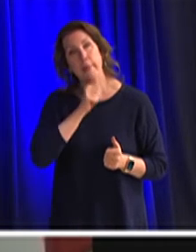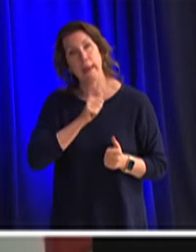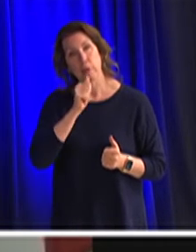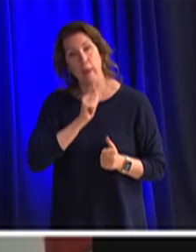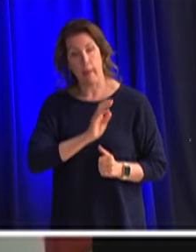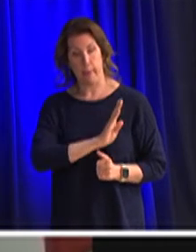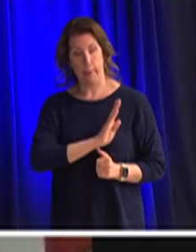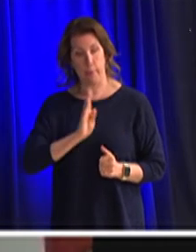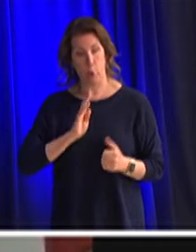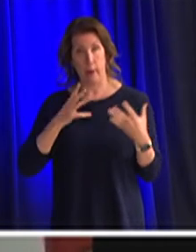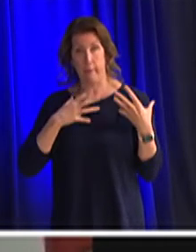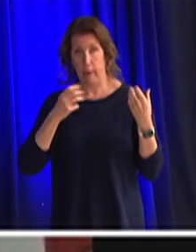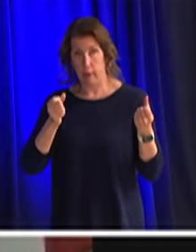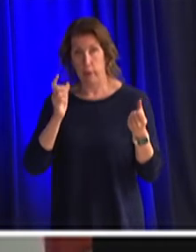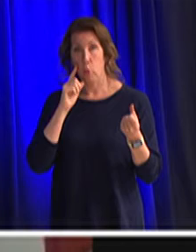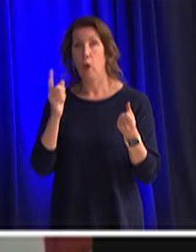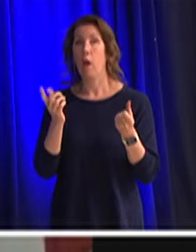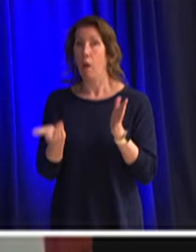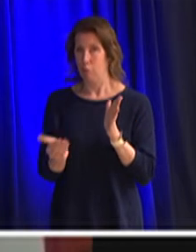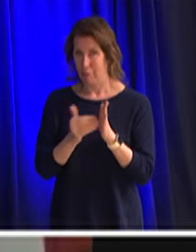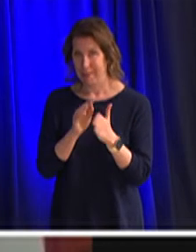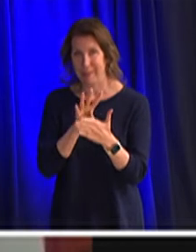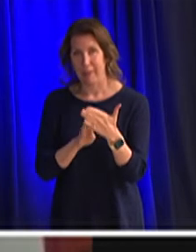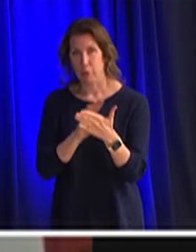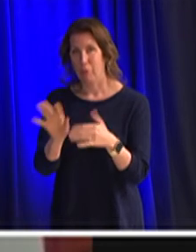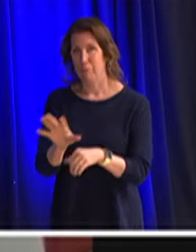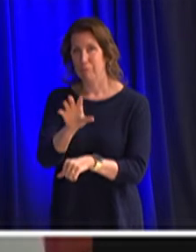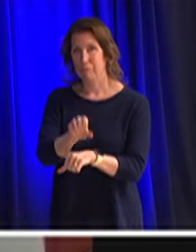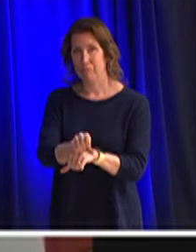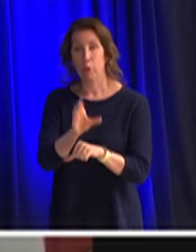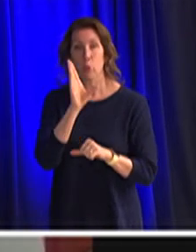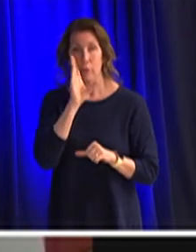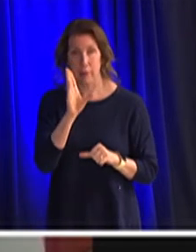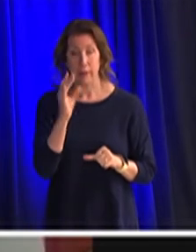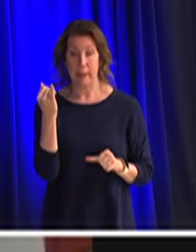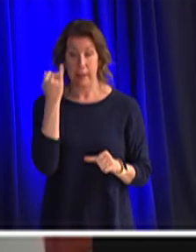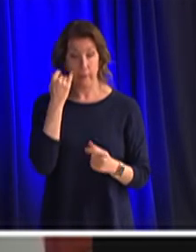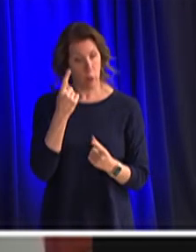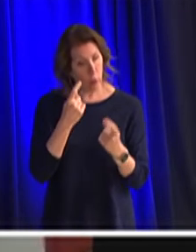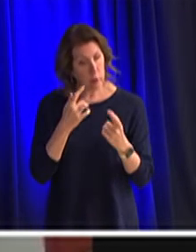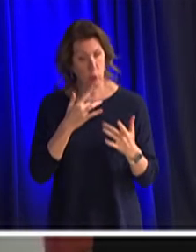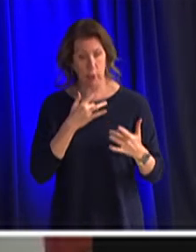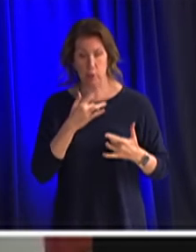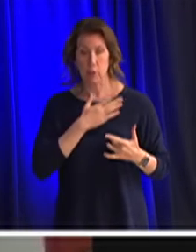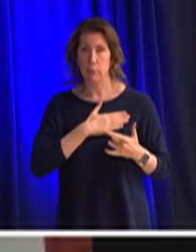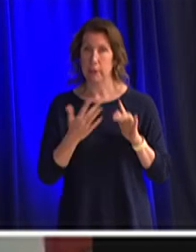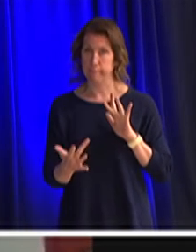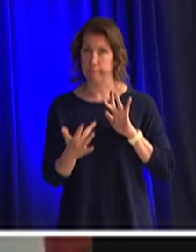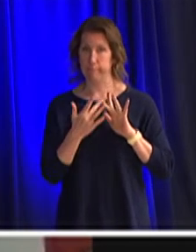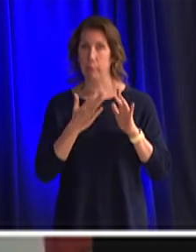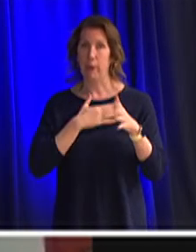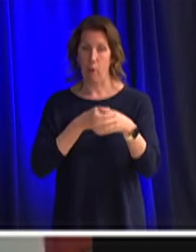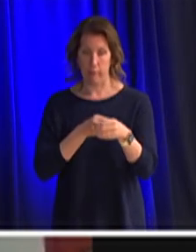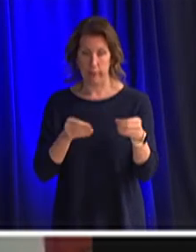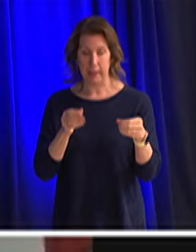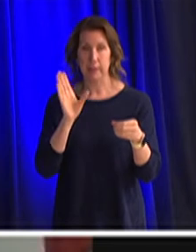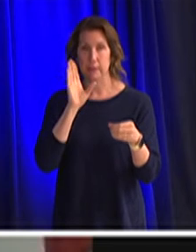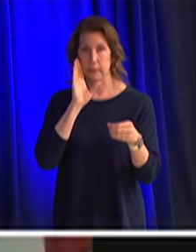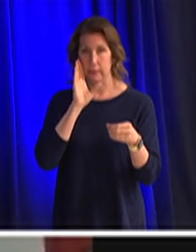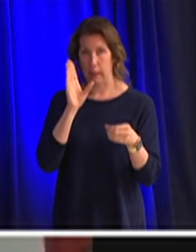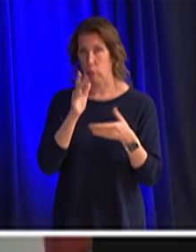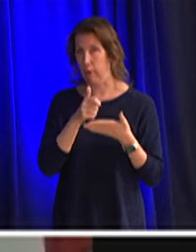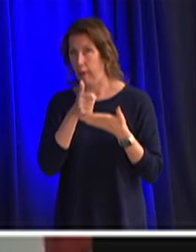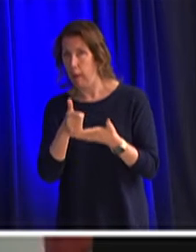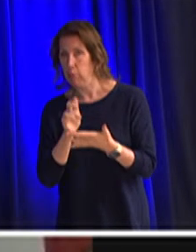working to reschedule those appointments. As always, if you have any questions or concerns, please reach out to my office. I'll be happy to put you in touch